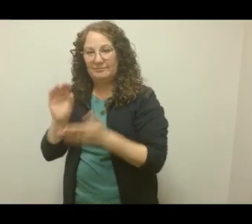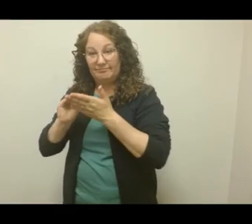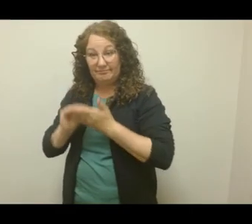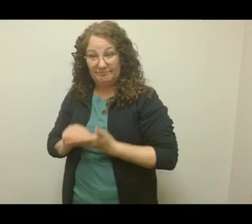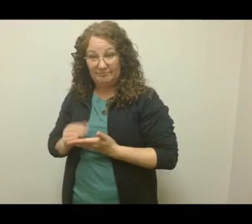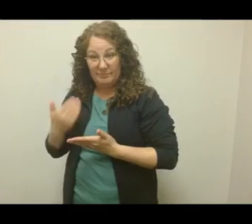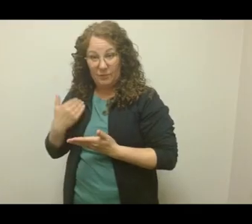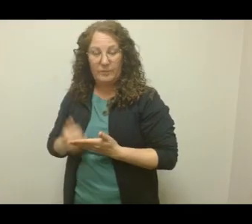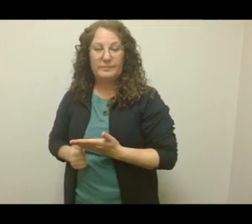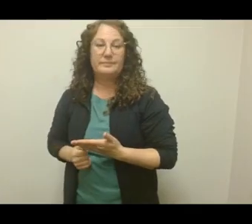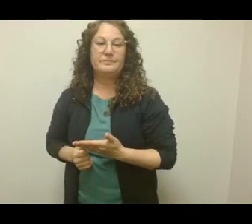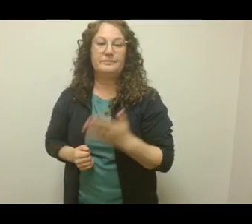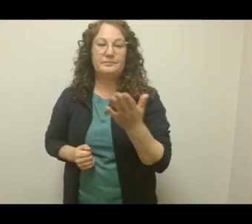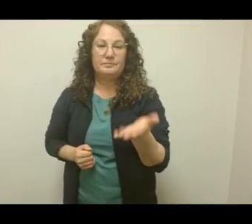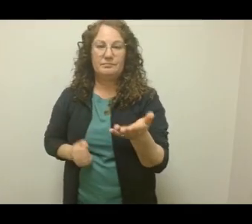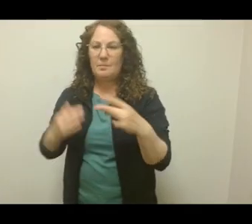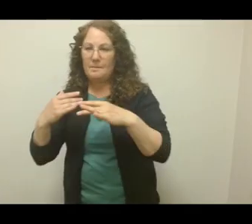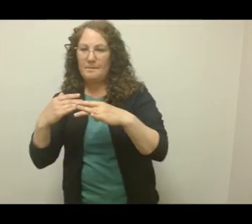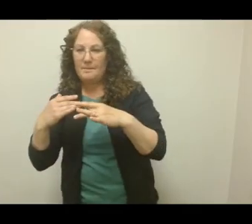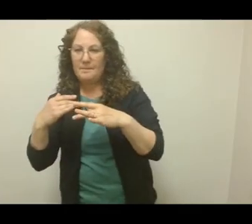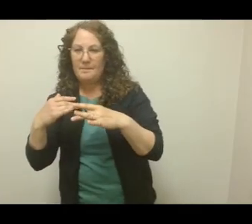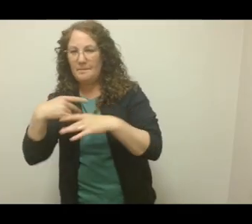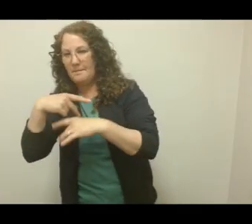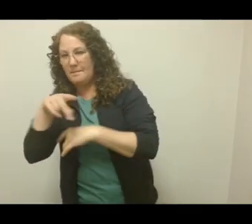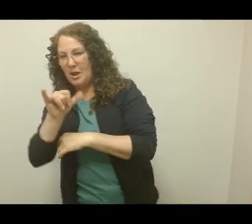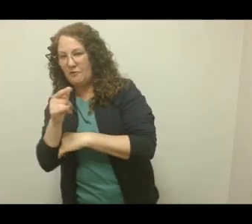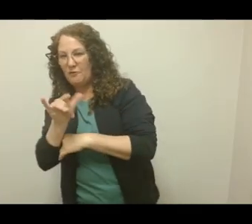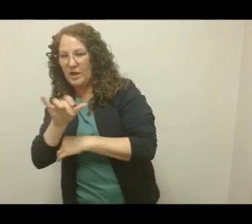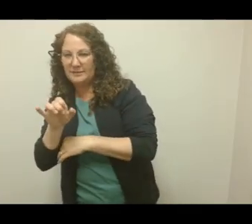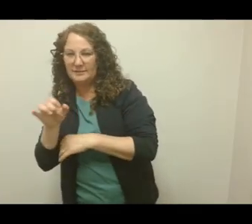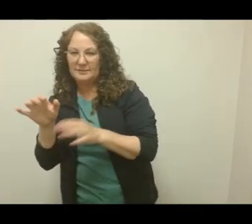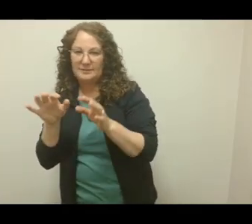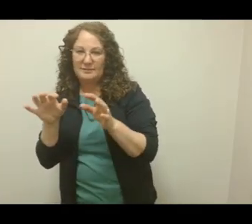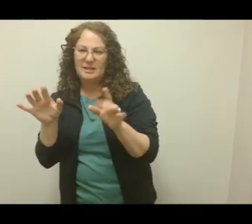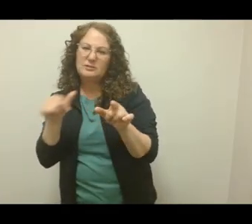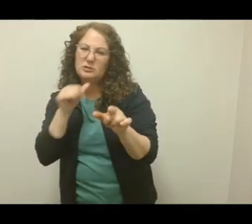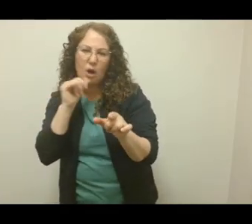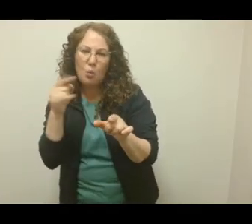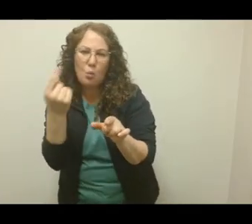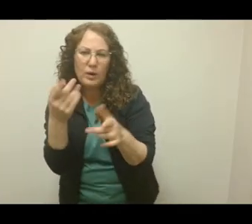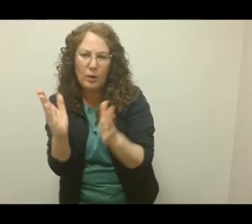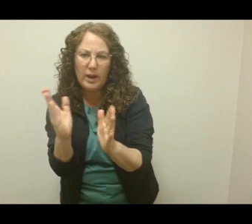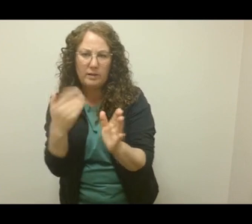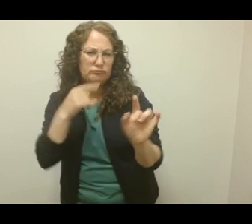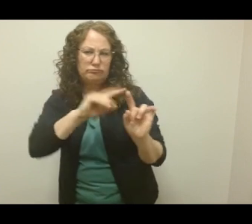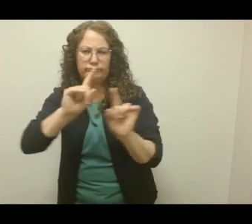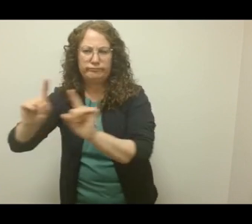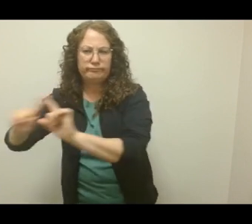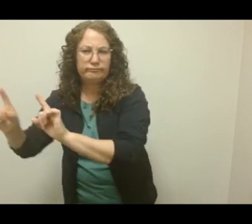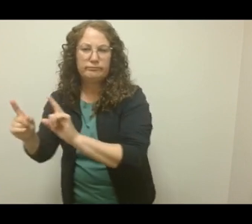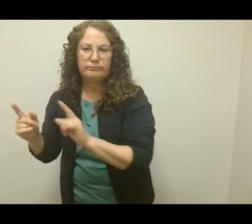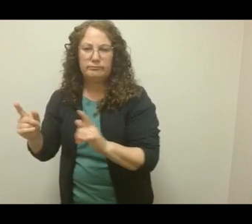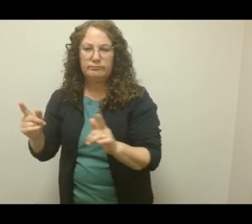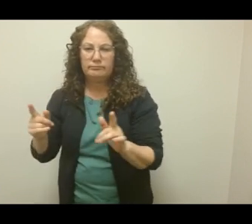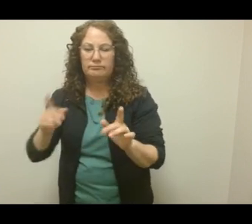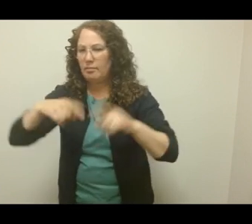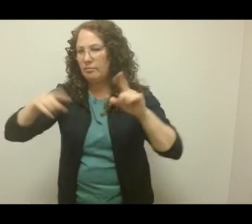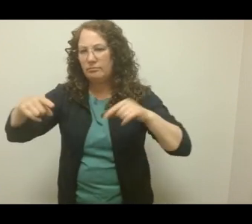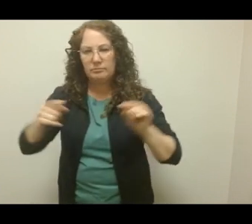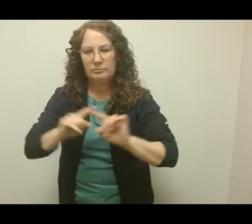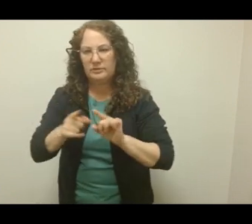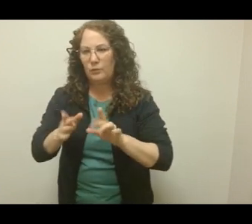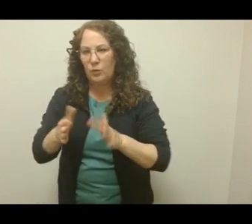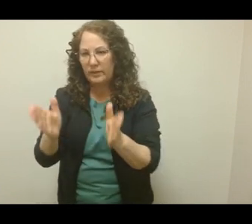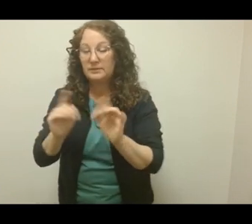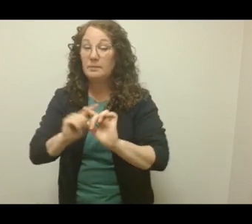before. And a paraphrase could be, right? This is not the only way this paraphrase This could be written many different ways,